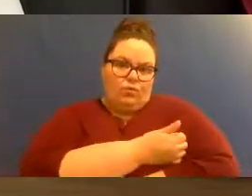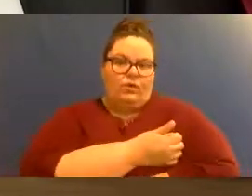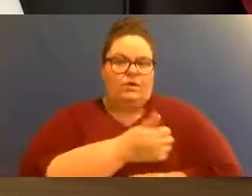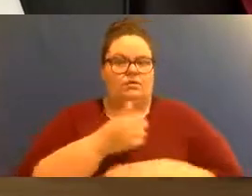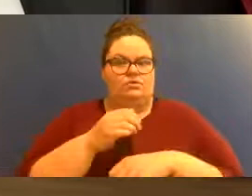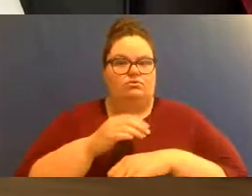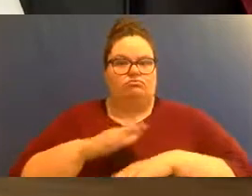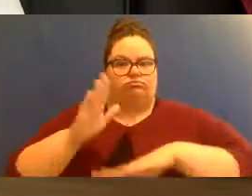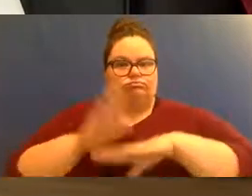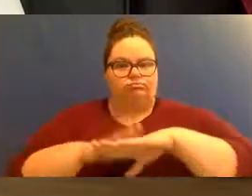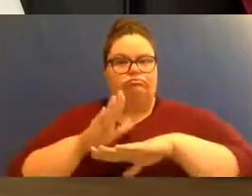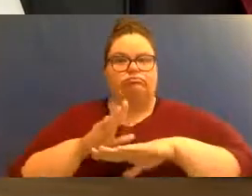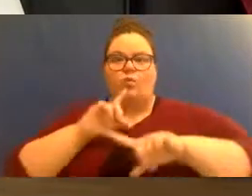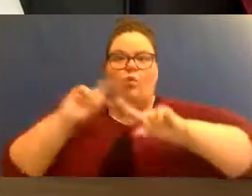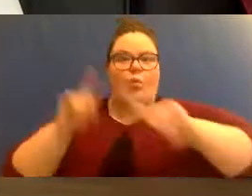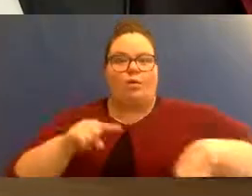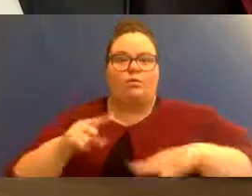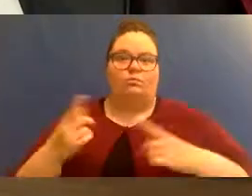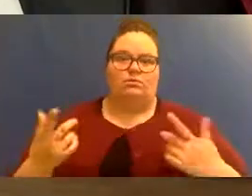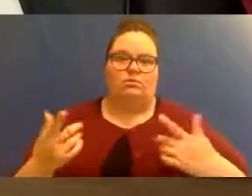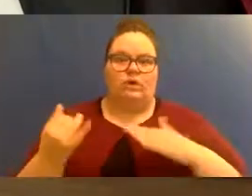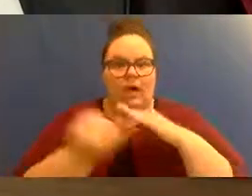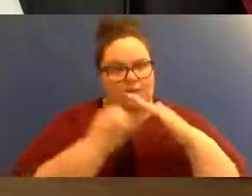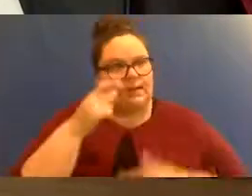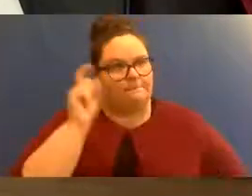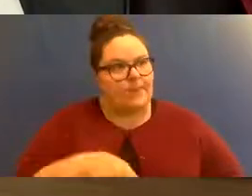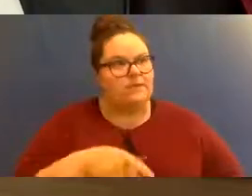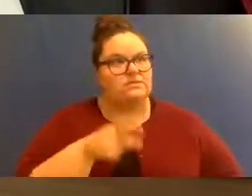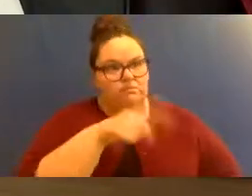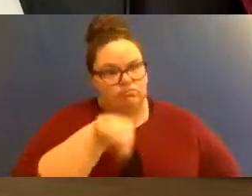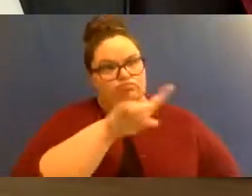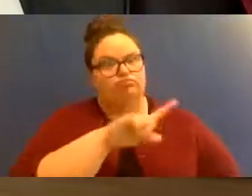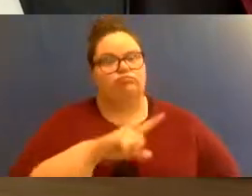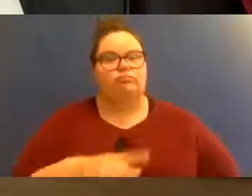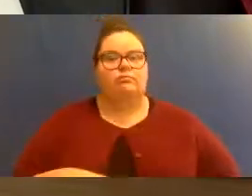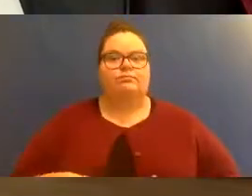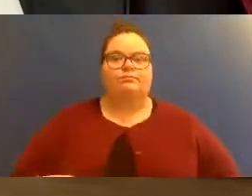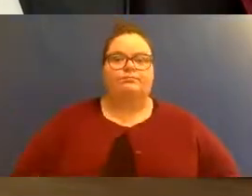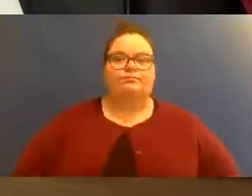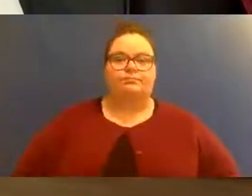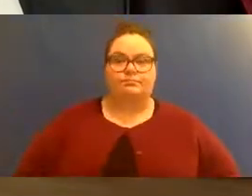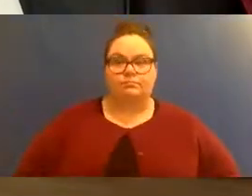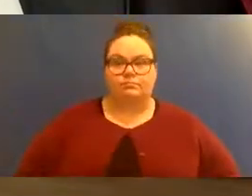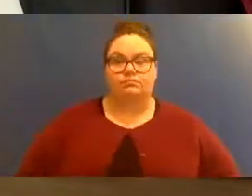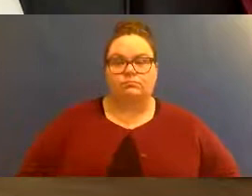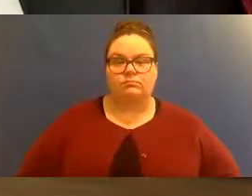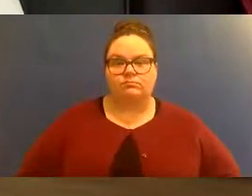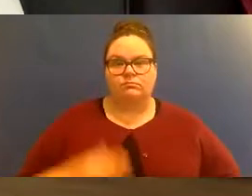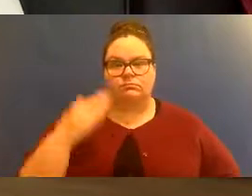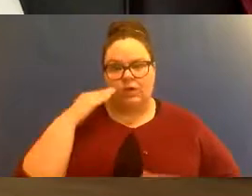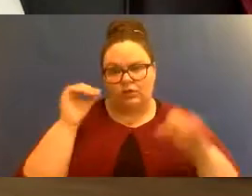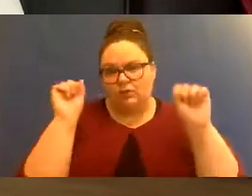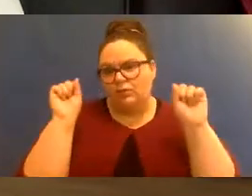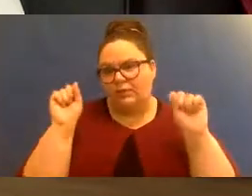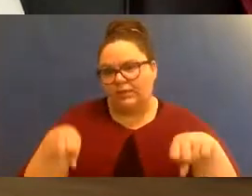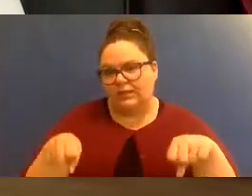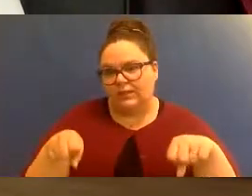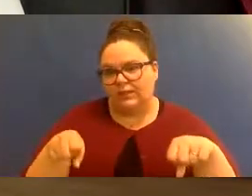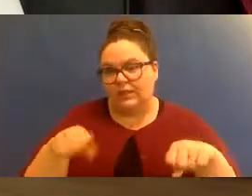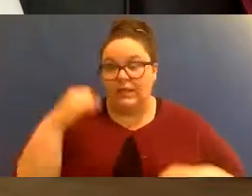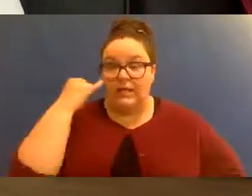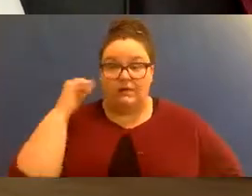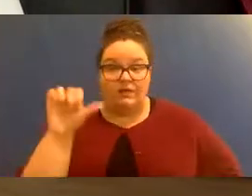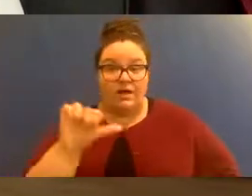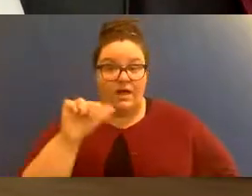issue orders to isolate people, etc. So that I know we can do. If there are other things that